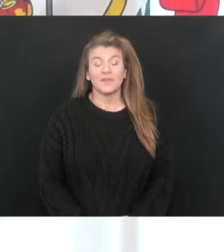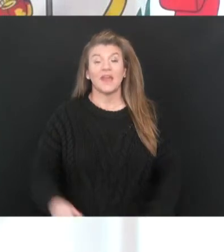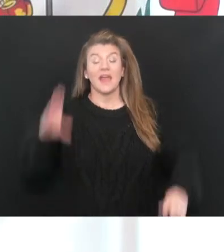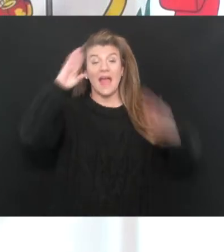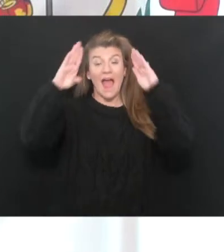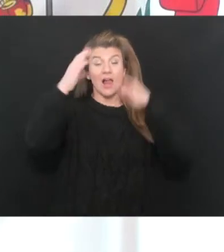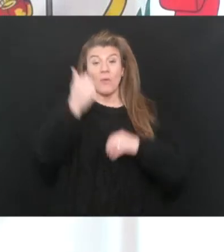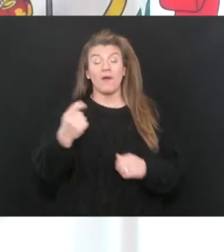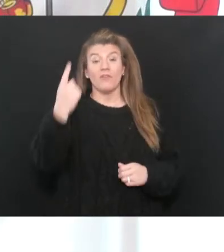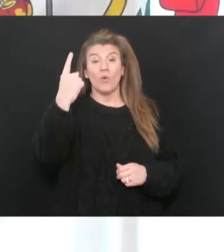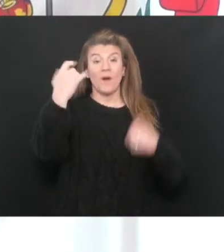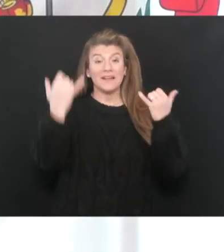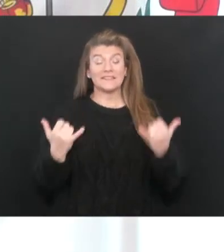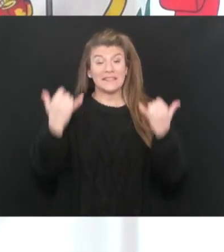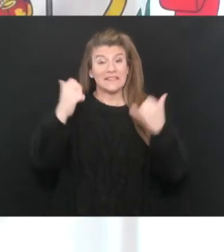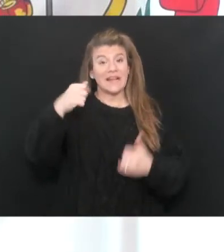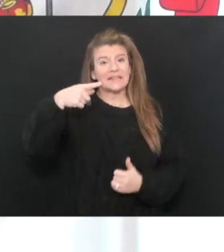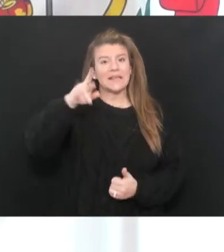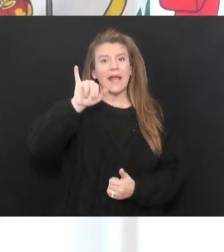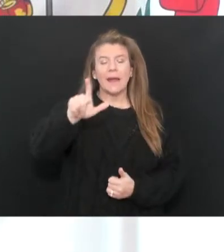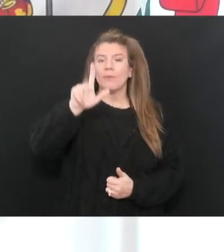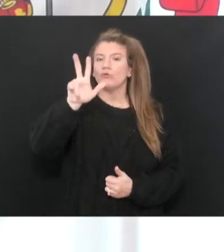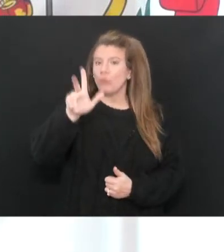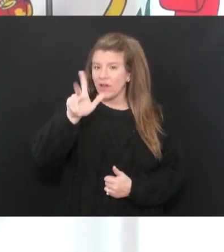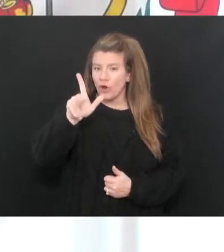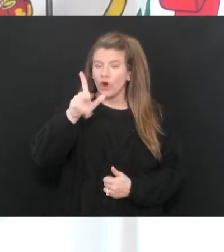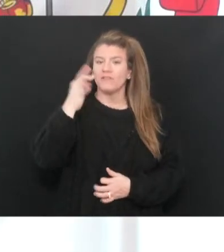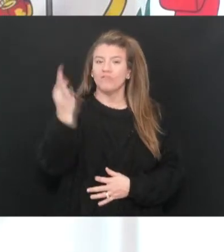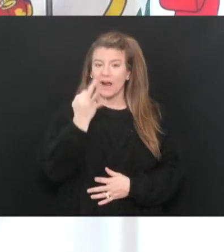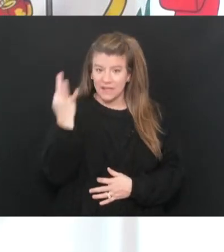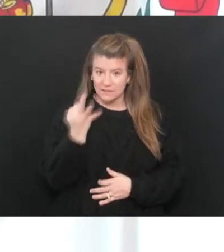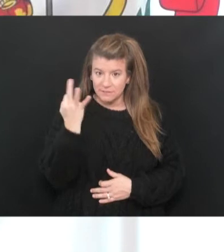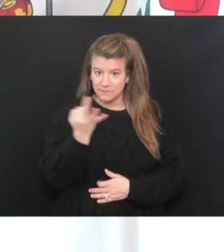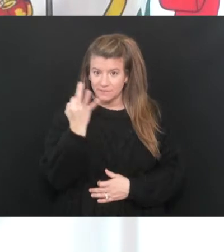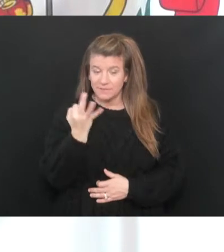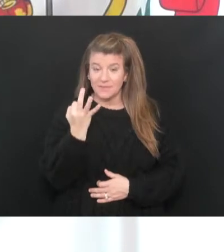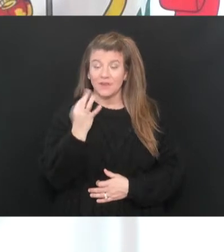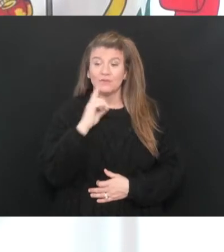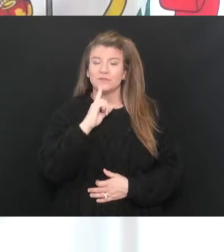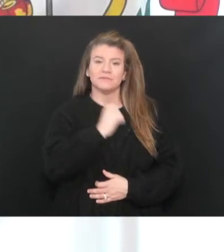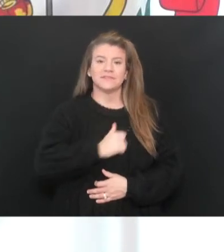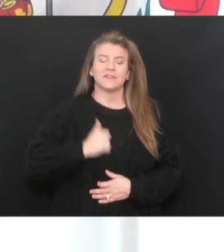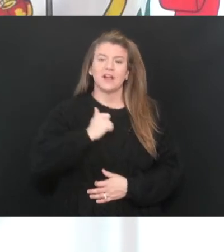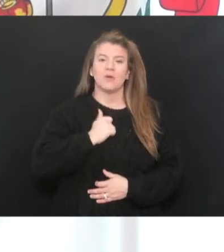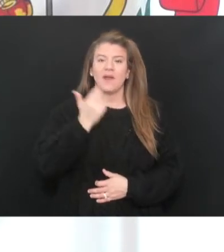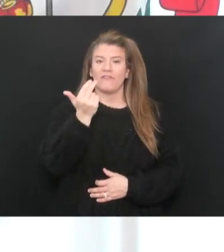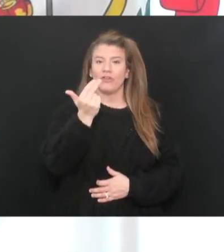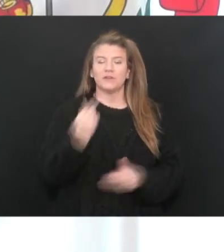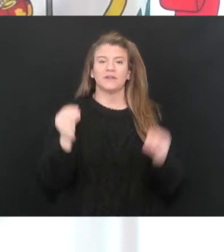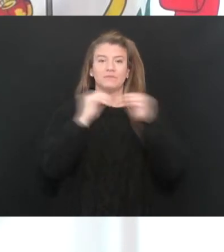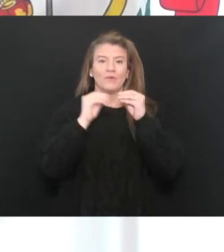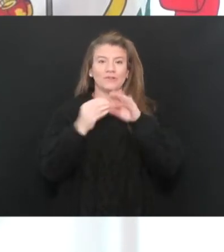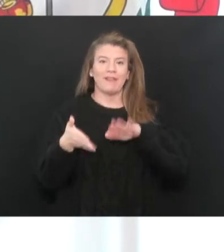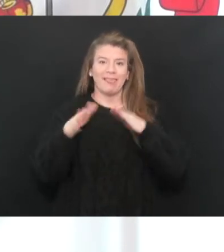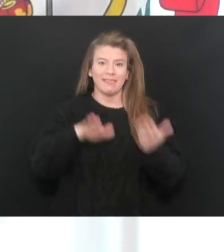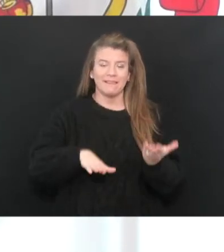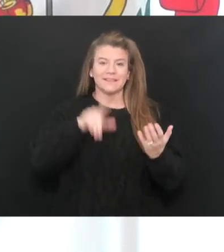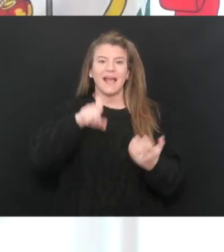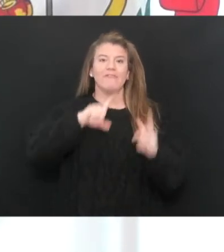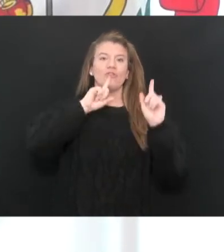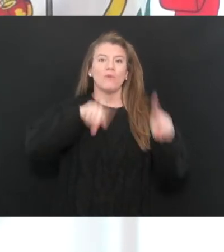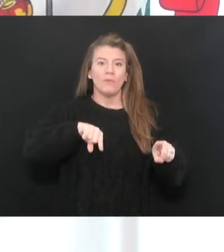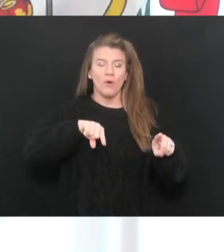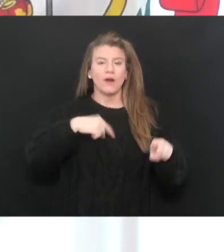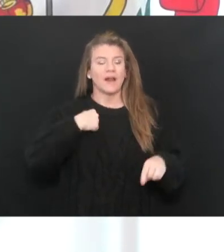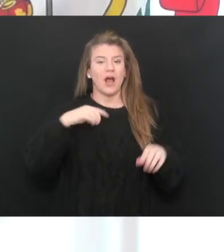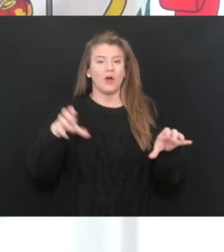Hello, everyone. It's April the 23rd, Friday. Regretfully, we've got 13 more deaths that we've got to report, and